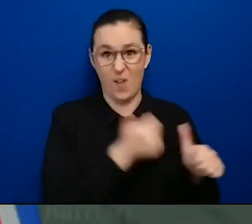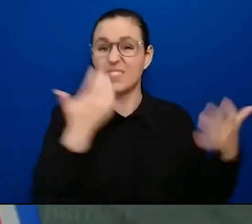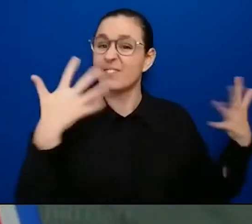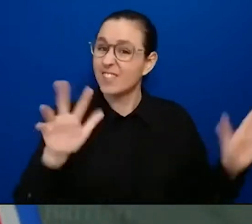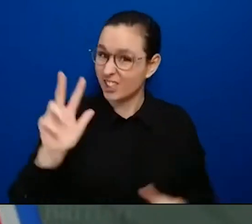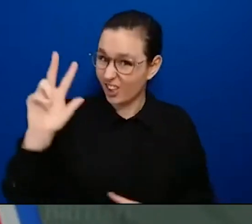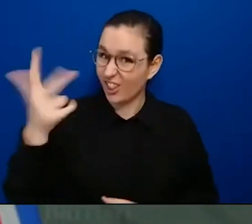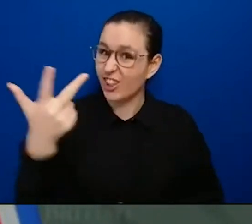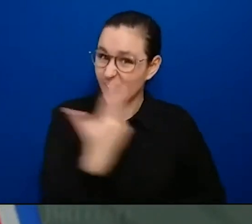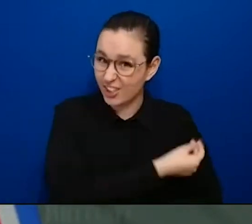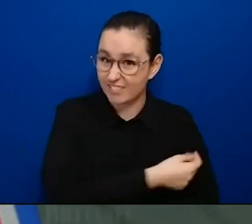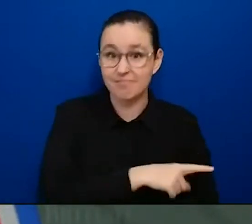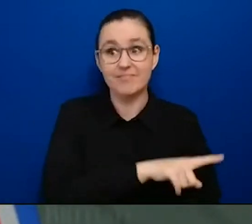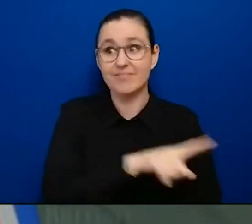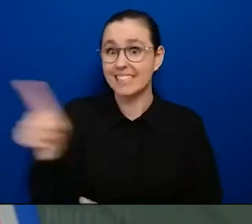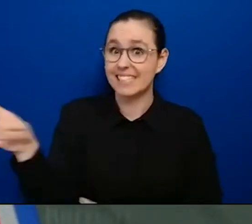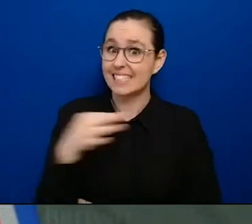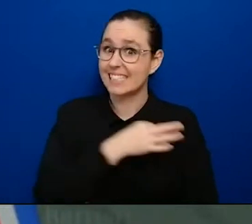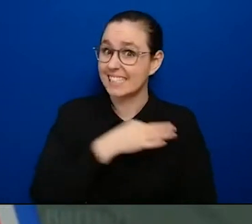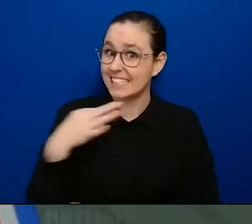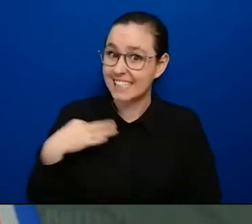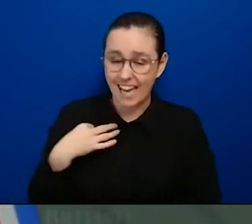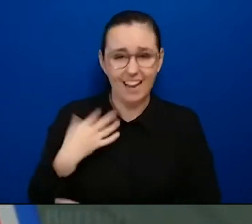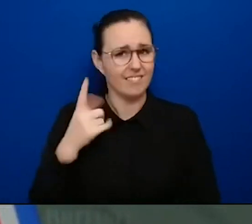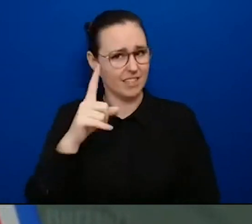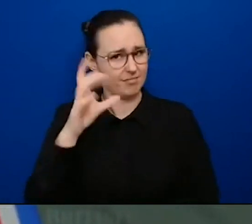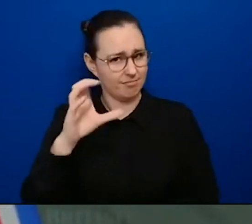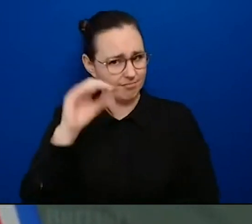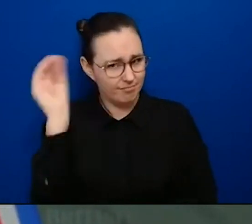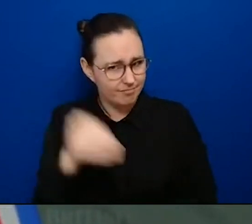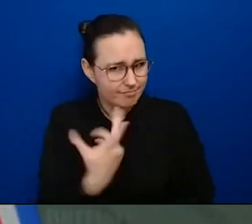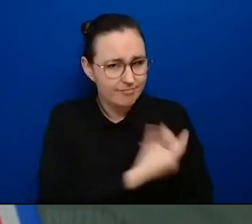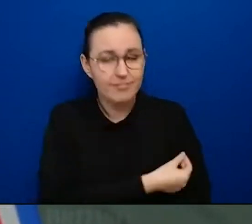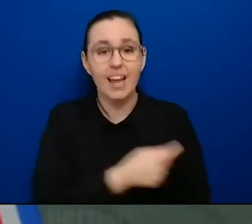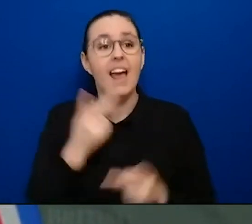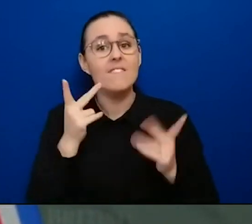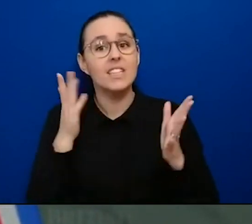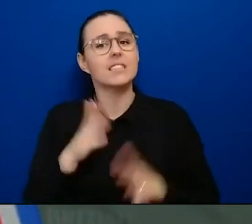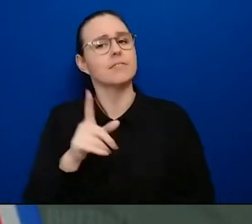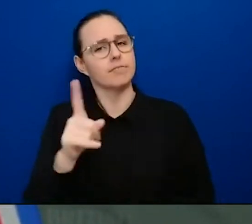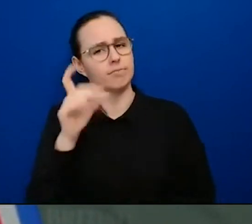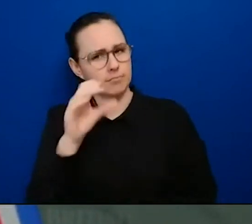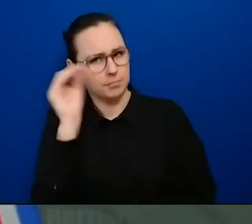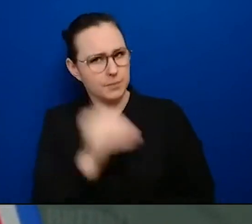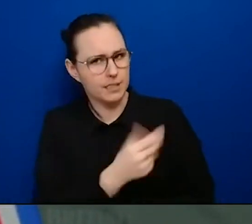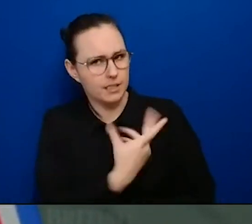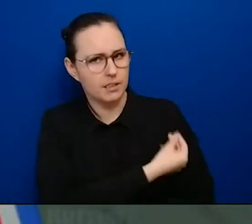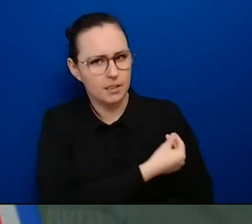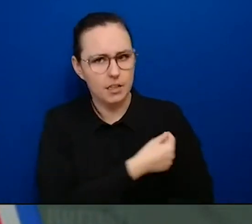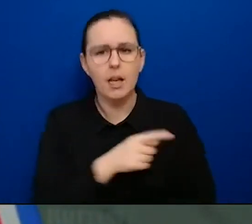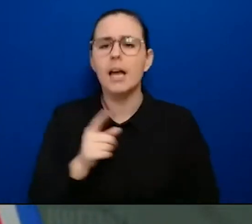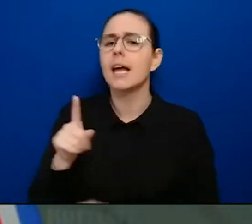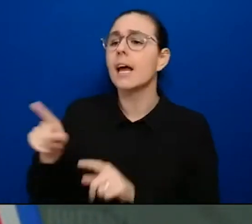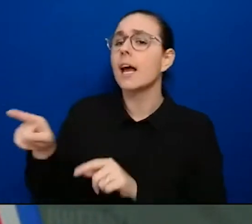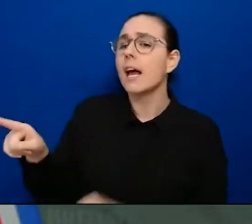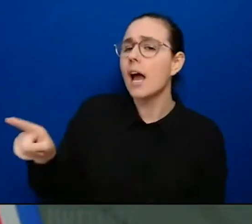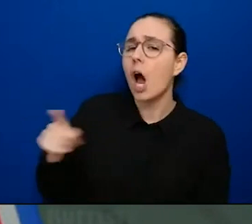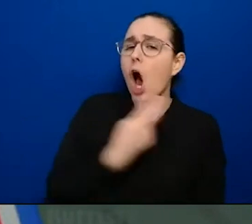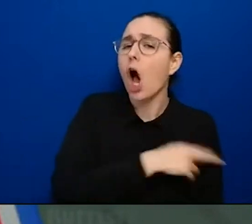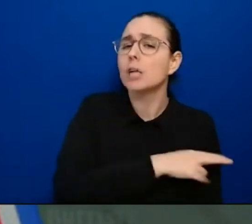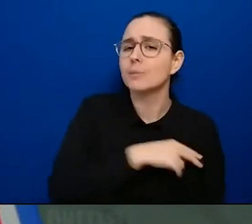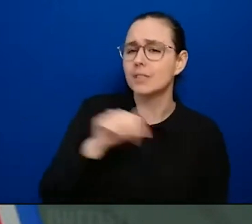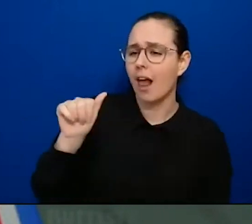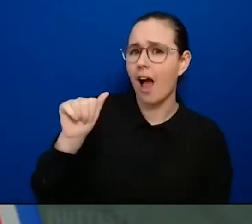vaccinated 100%, and visitors are all vaccinated. It's slightly different in acute care because, of course, a disproportionate number of